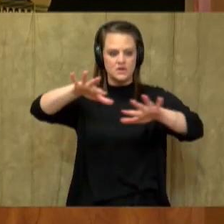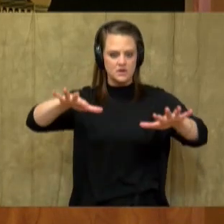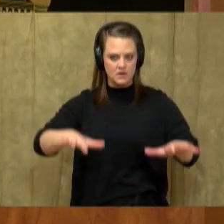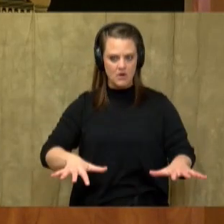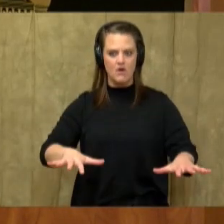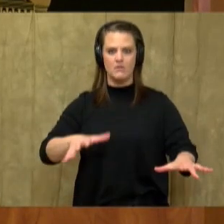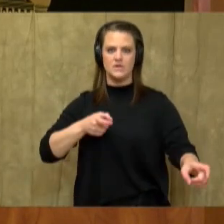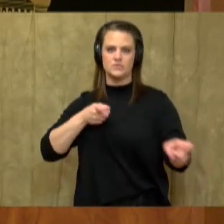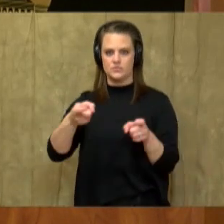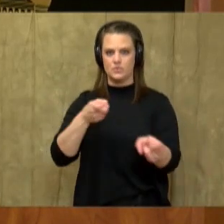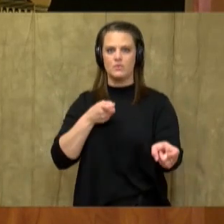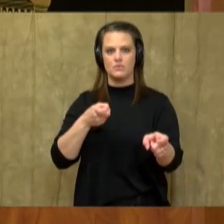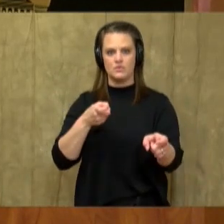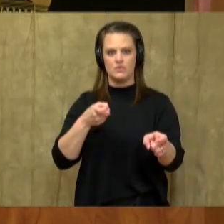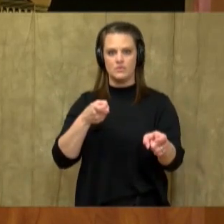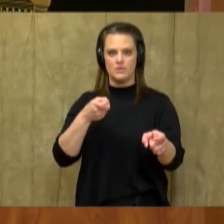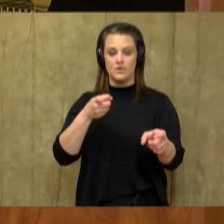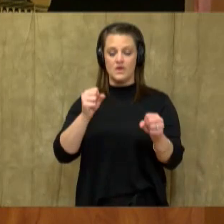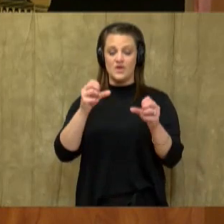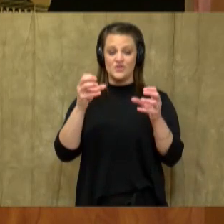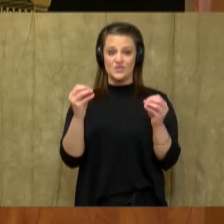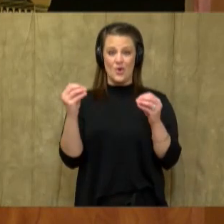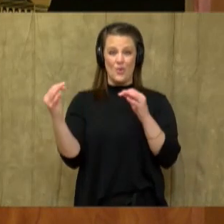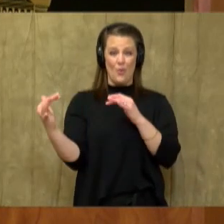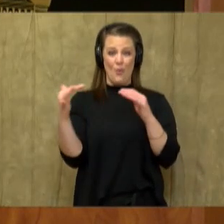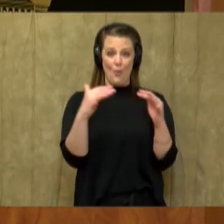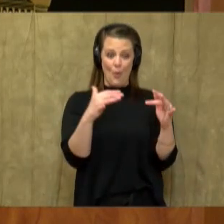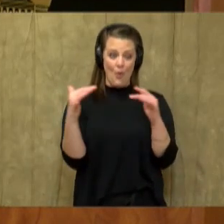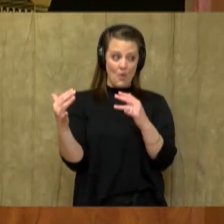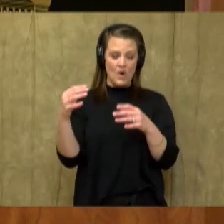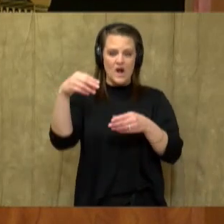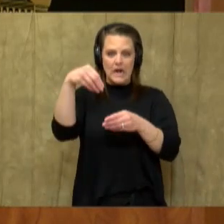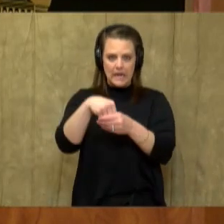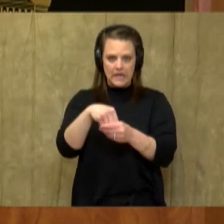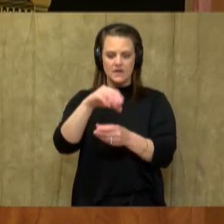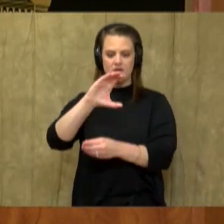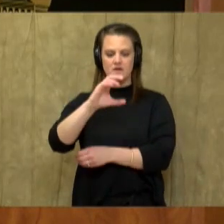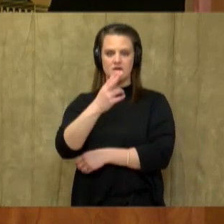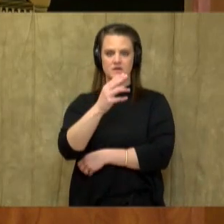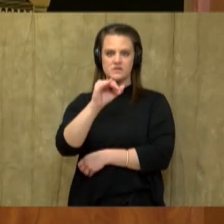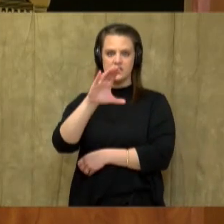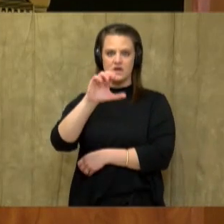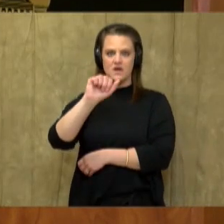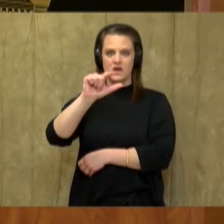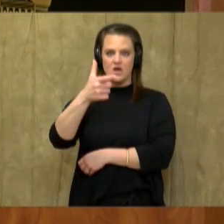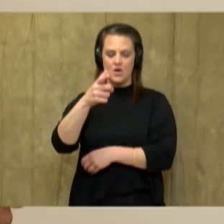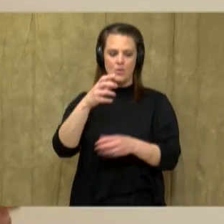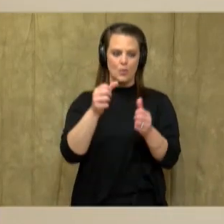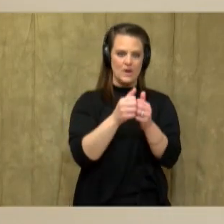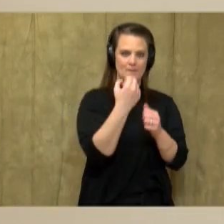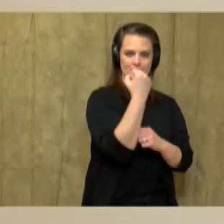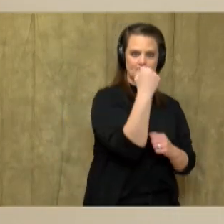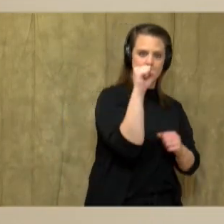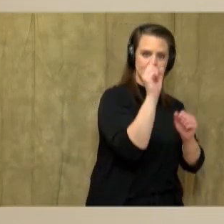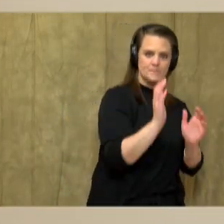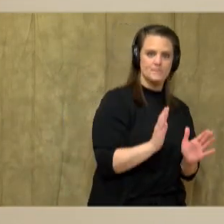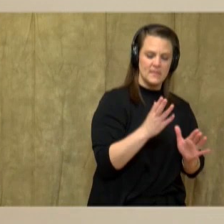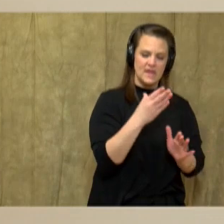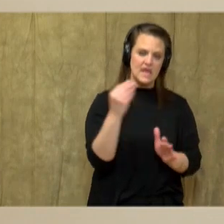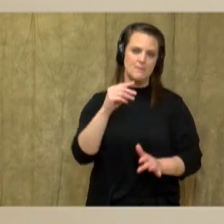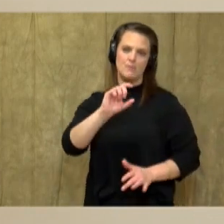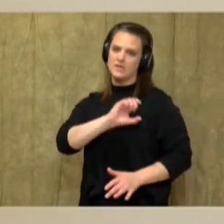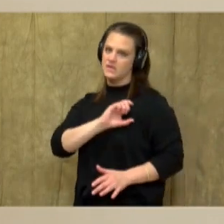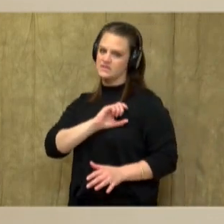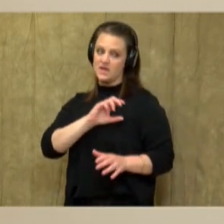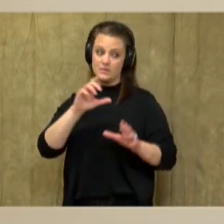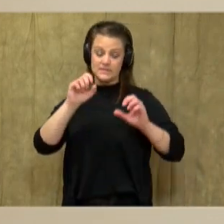everything under control. So what ensued was a war in Chicago between police and protesters. It was a war in the streets, and it was